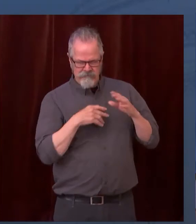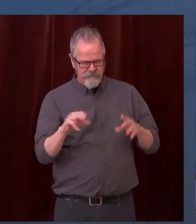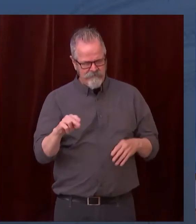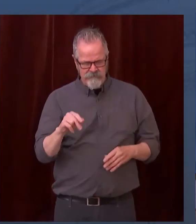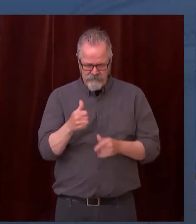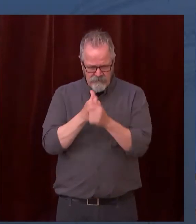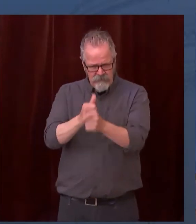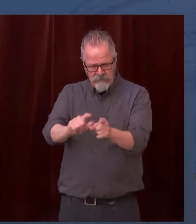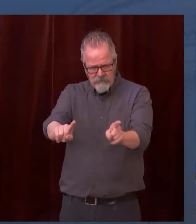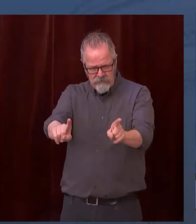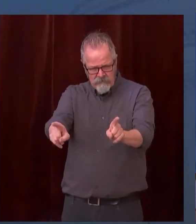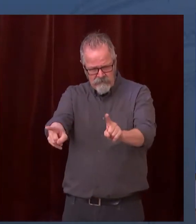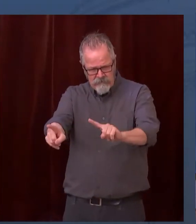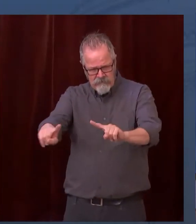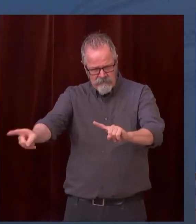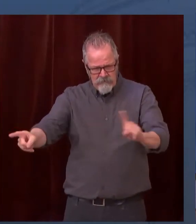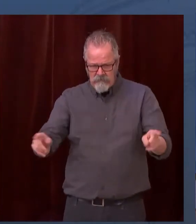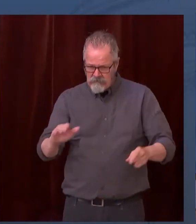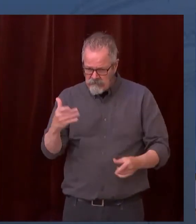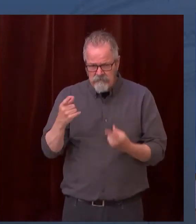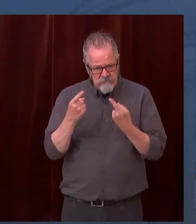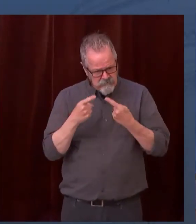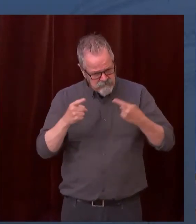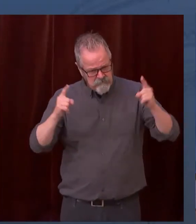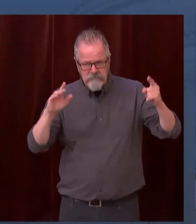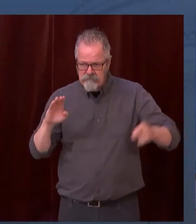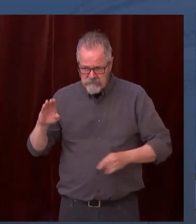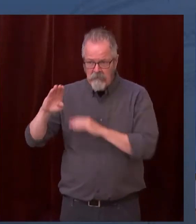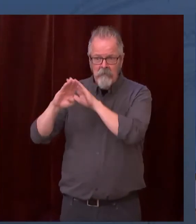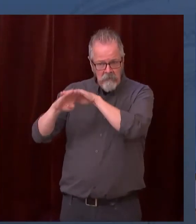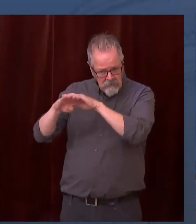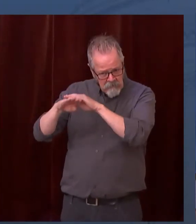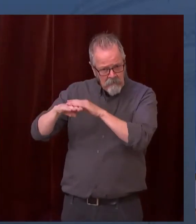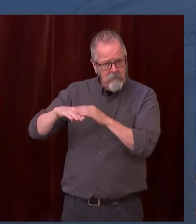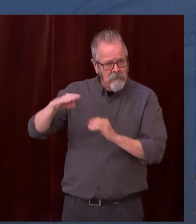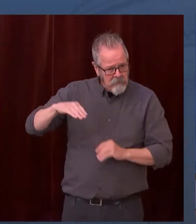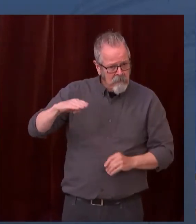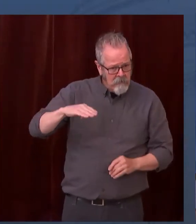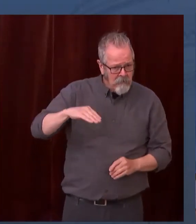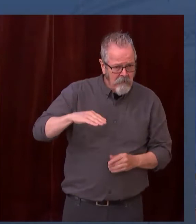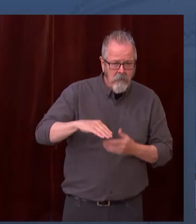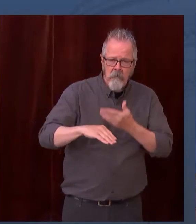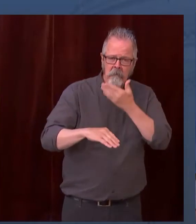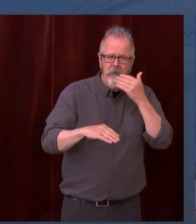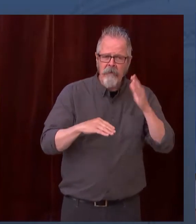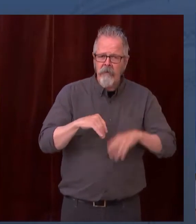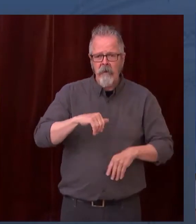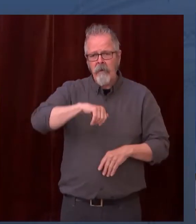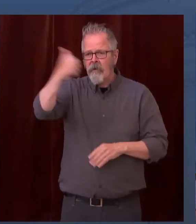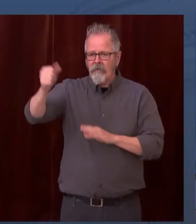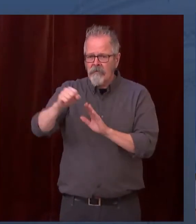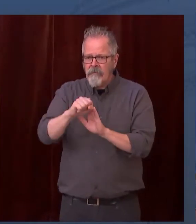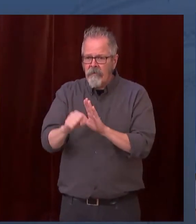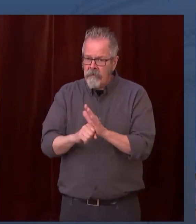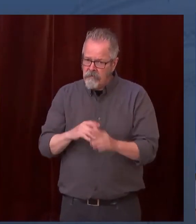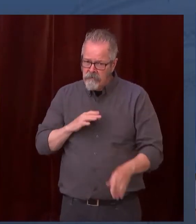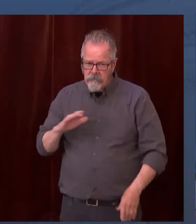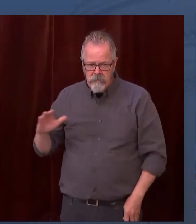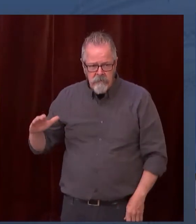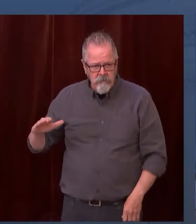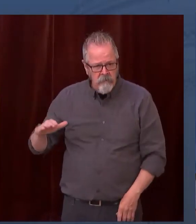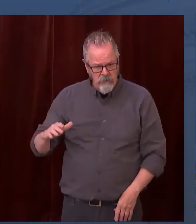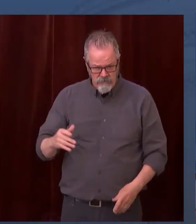decisions in this pandemic have been successful and as or more successful than